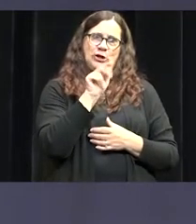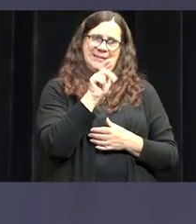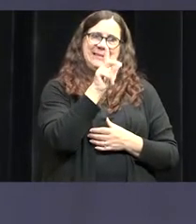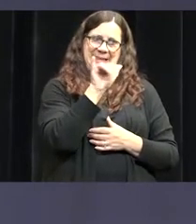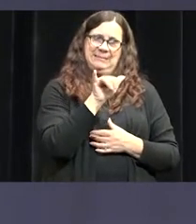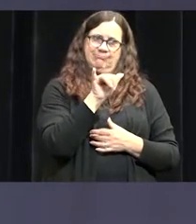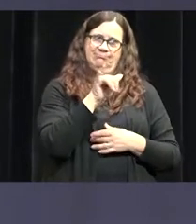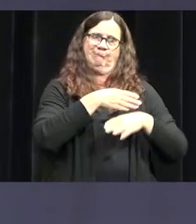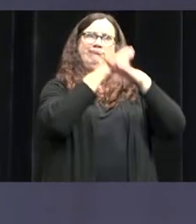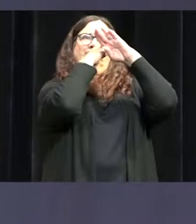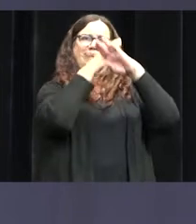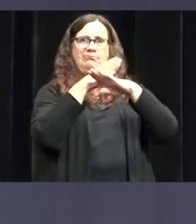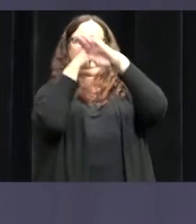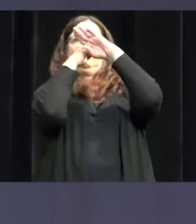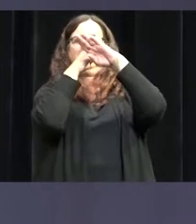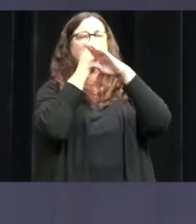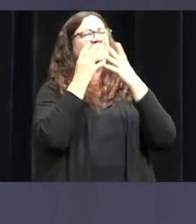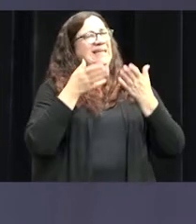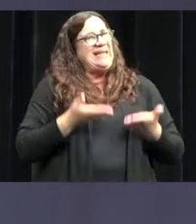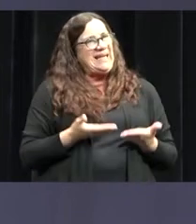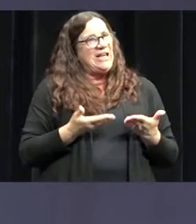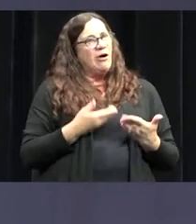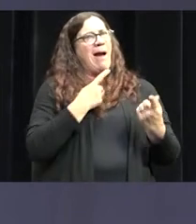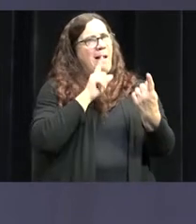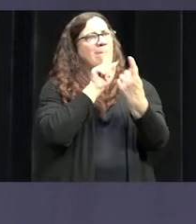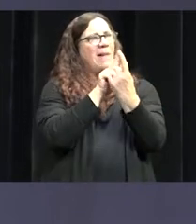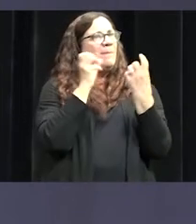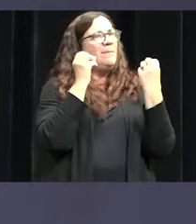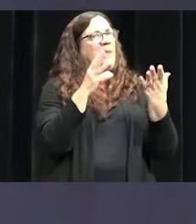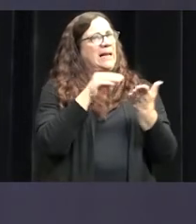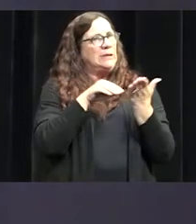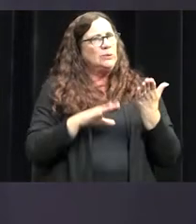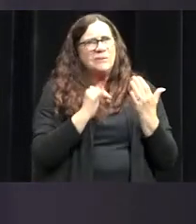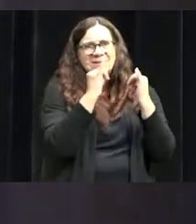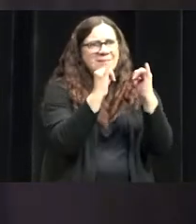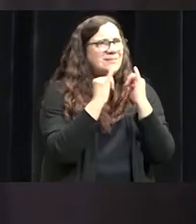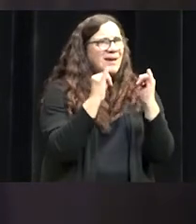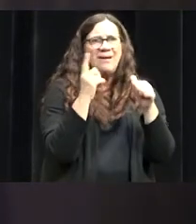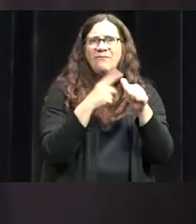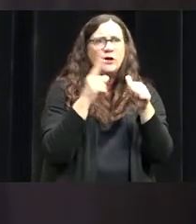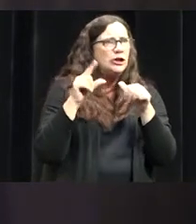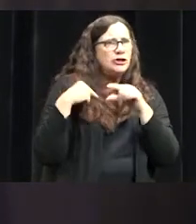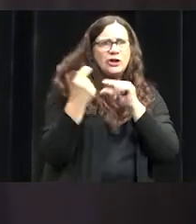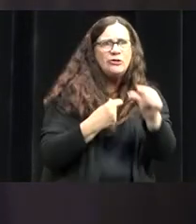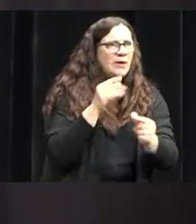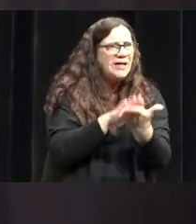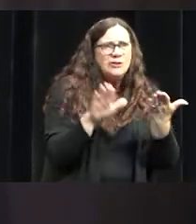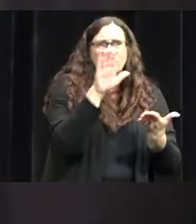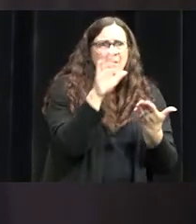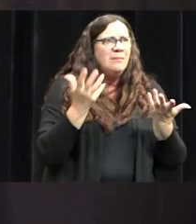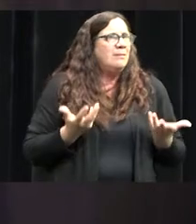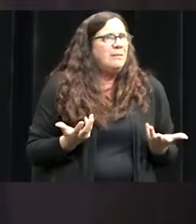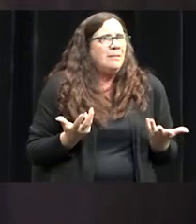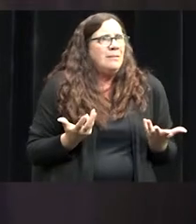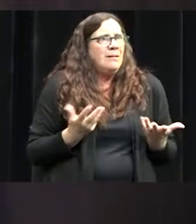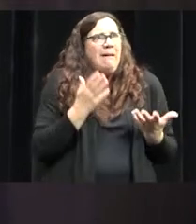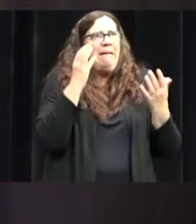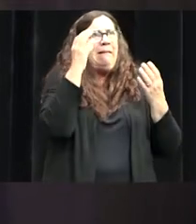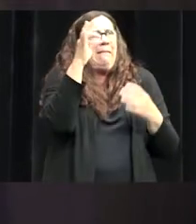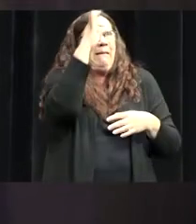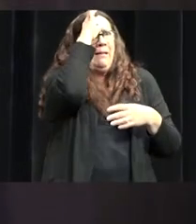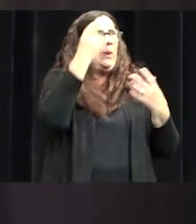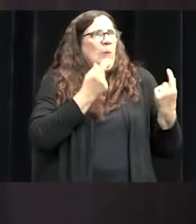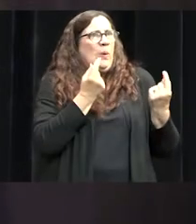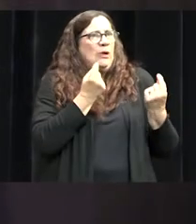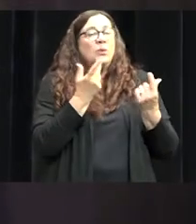who like myself had no idea how to navigate academia when we got here i have encountered parents who want to make a better life for their